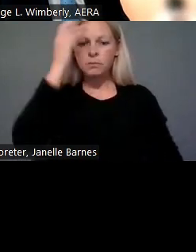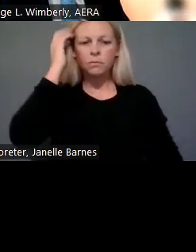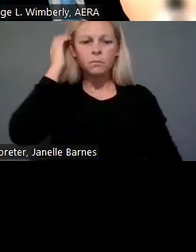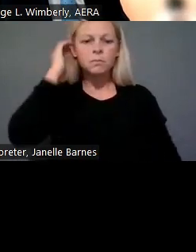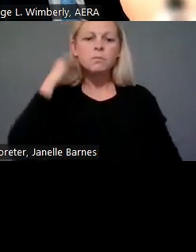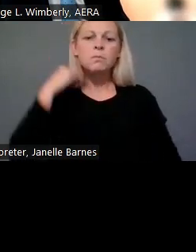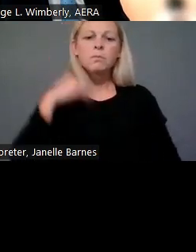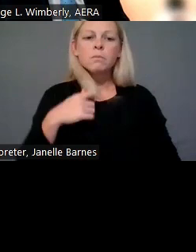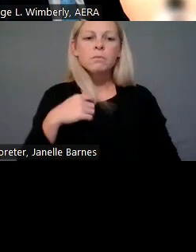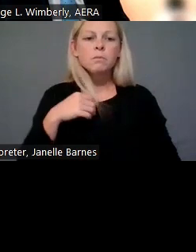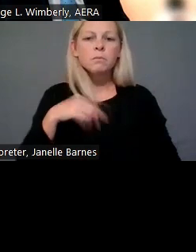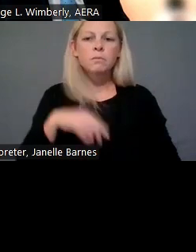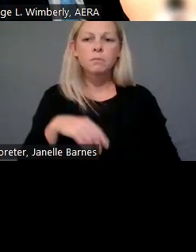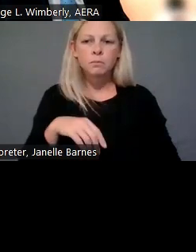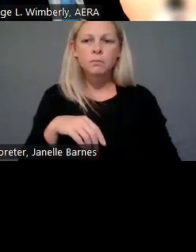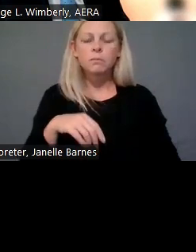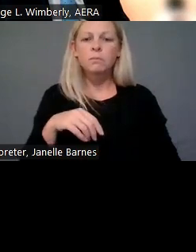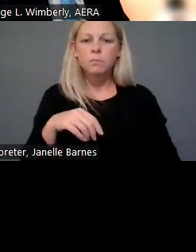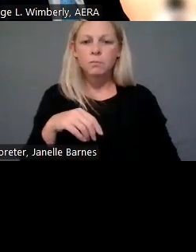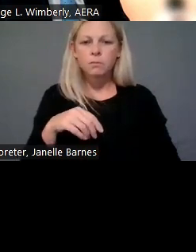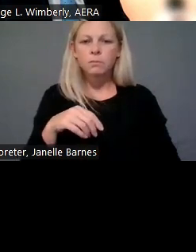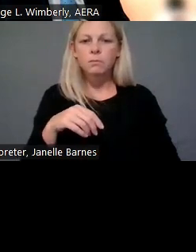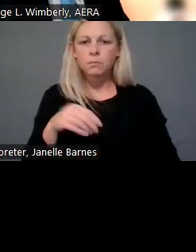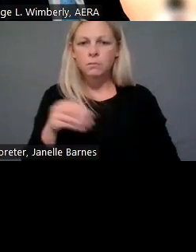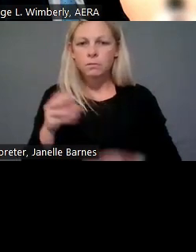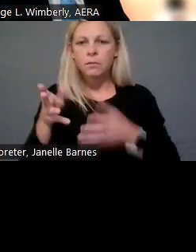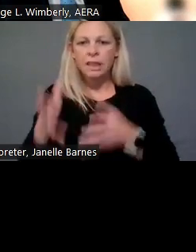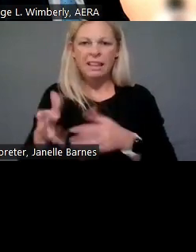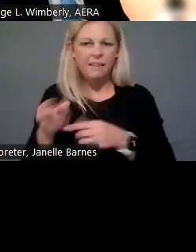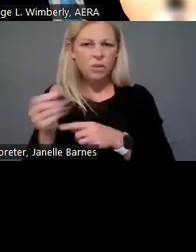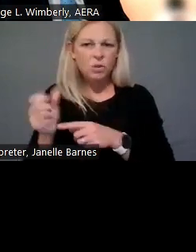Give it a few more.